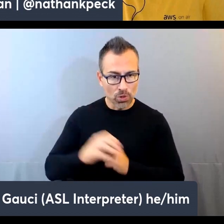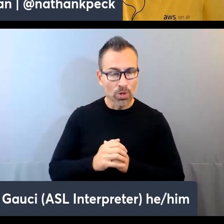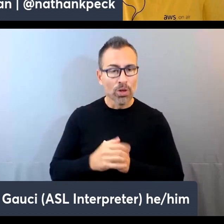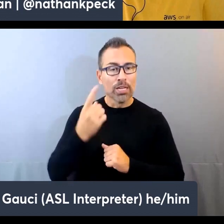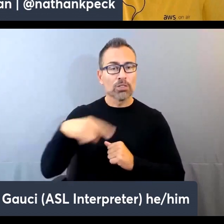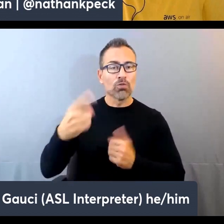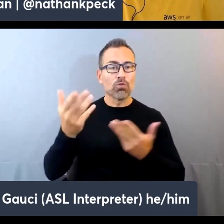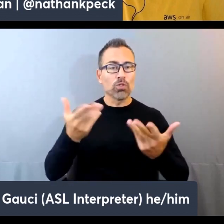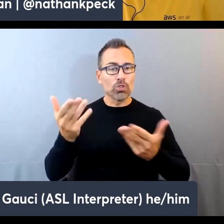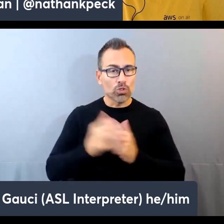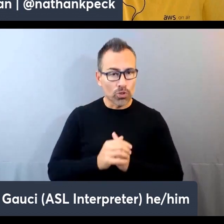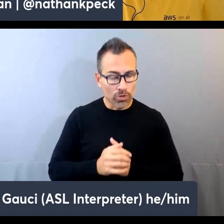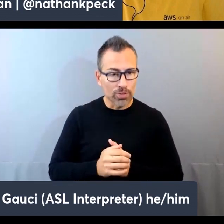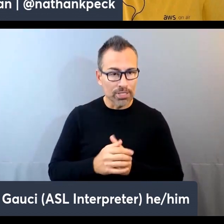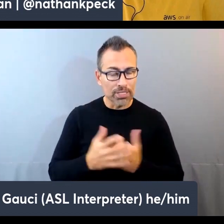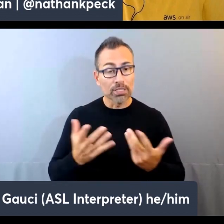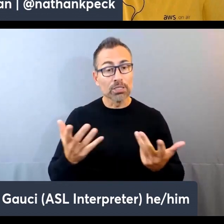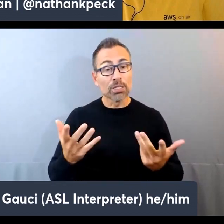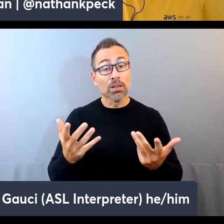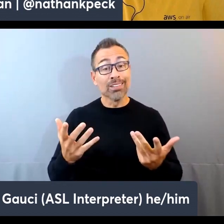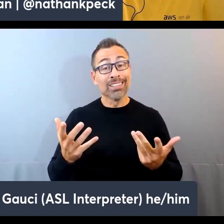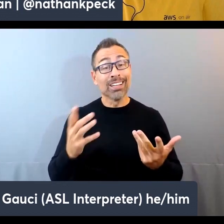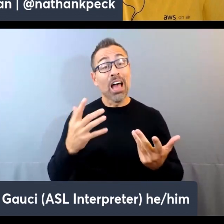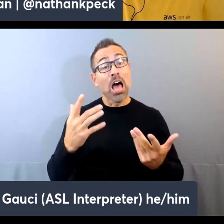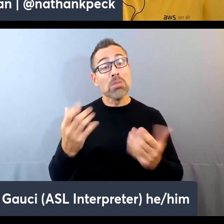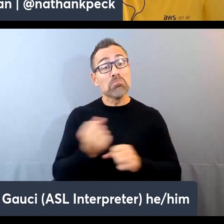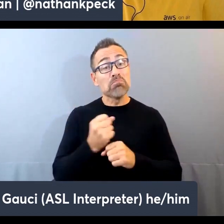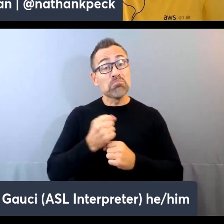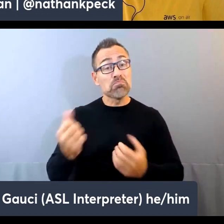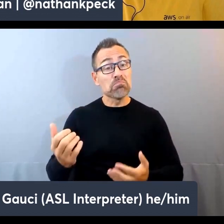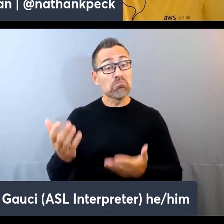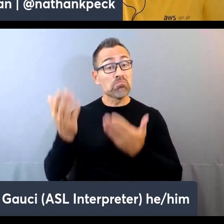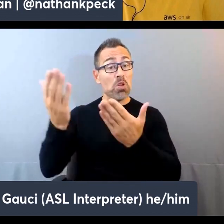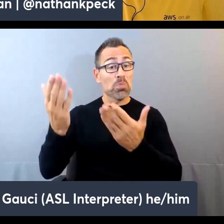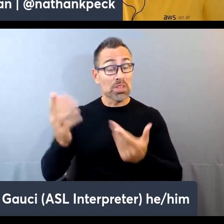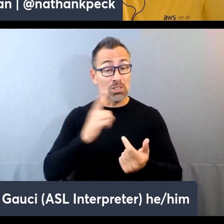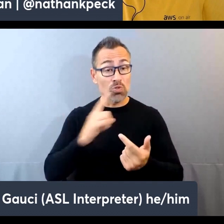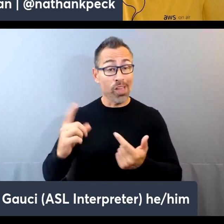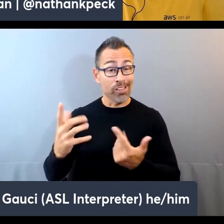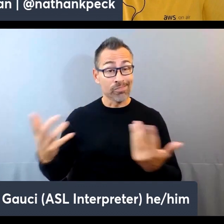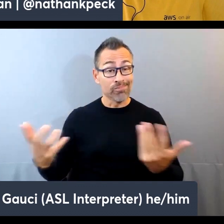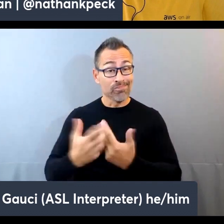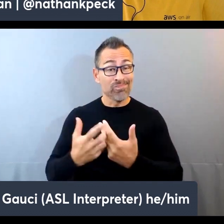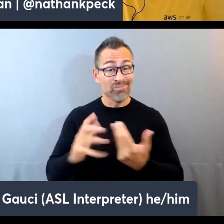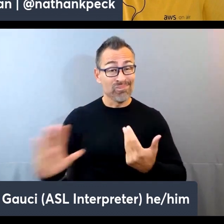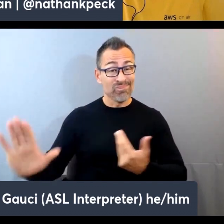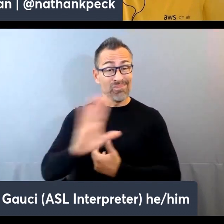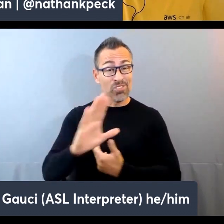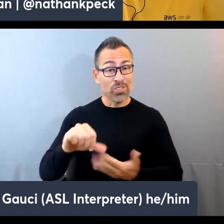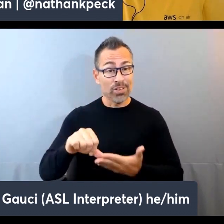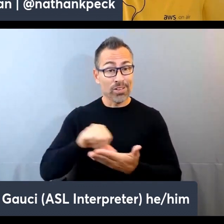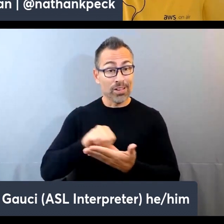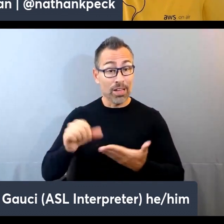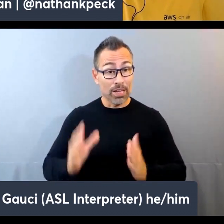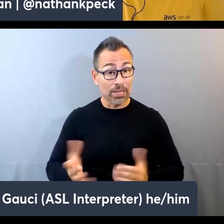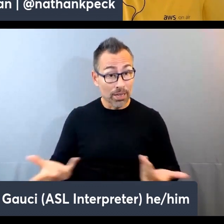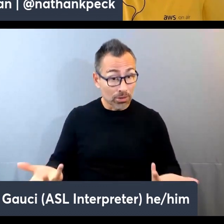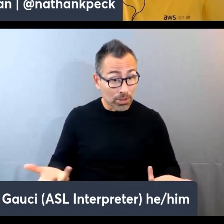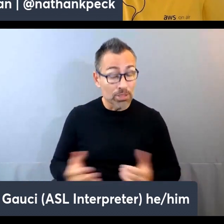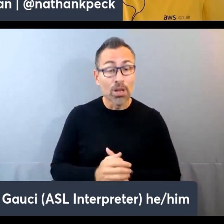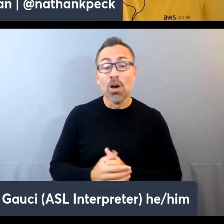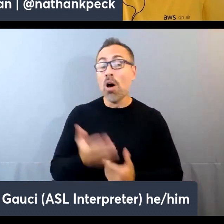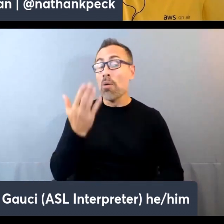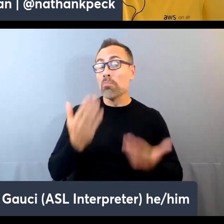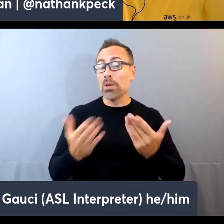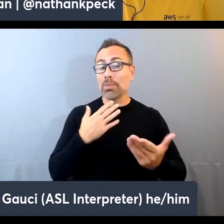spend across different services, and comes up with recommendations that are, custom to them. Whether it's, there's an opportunity